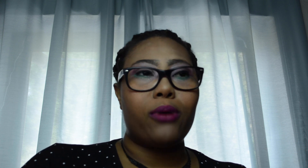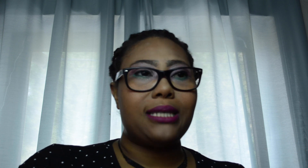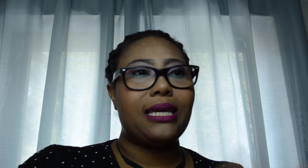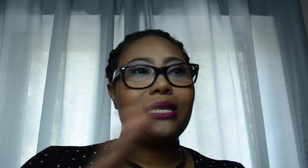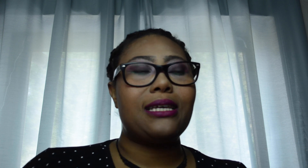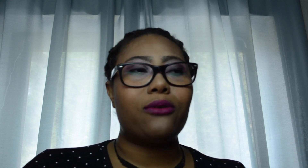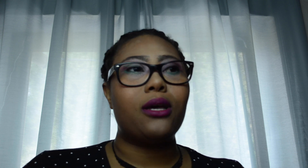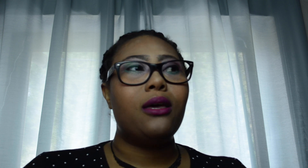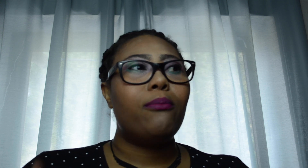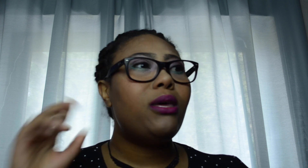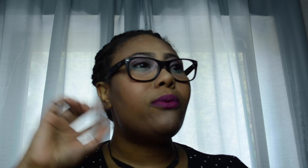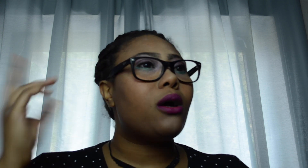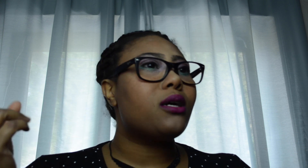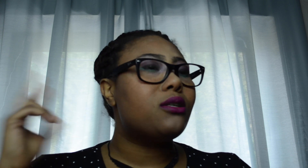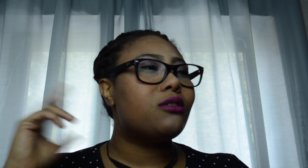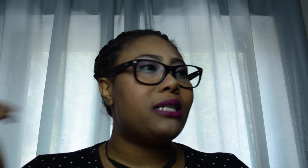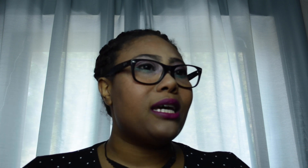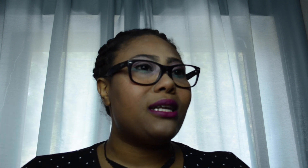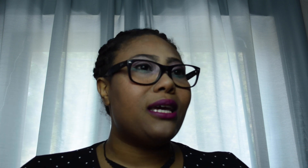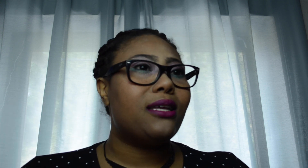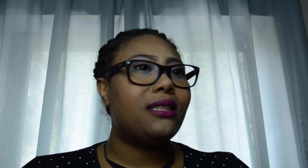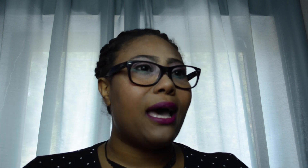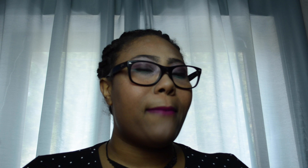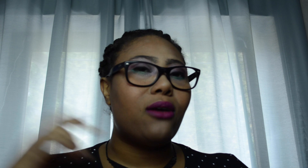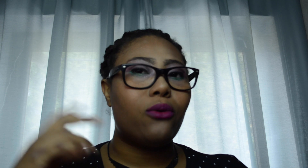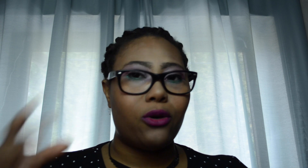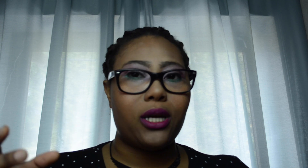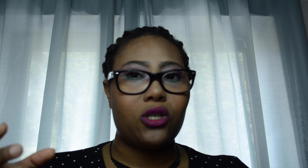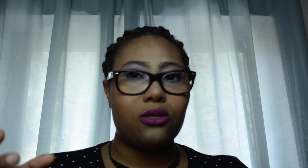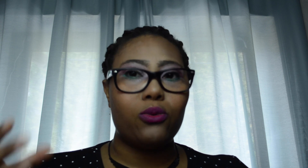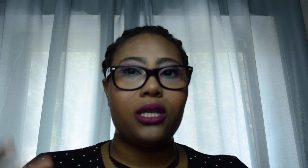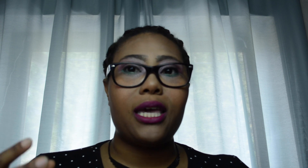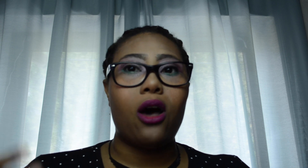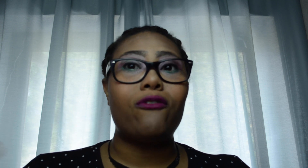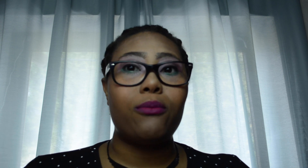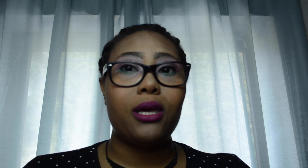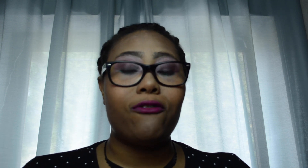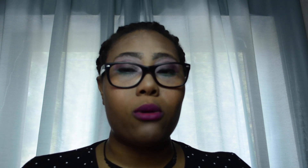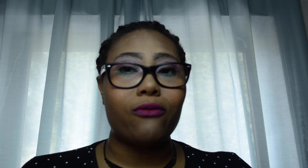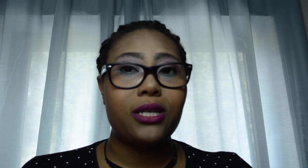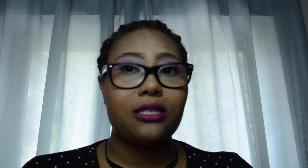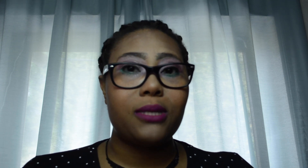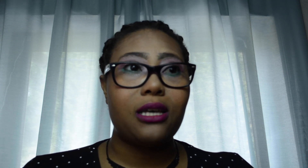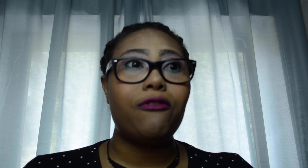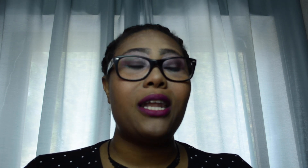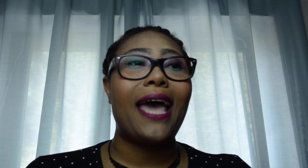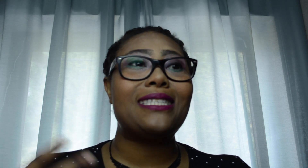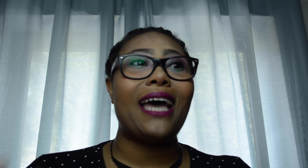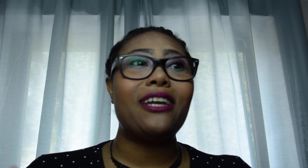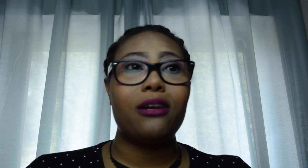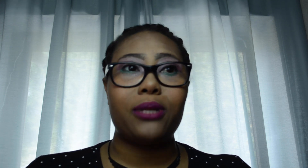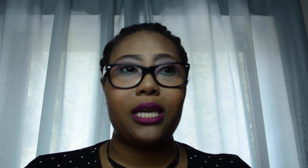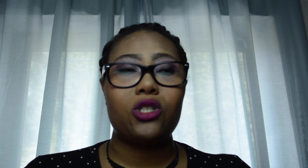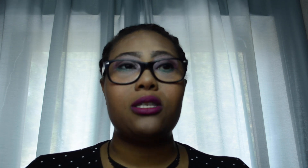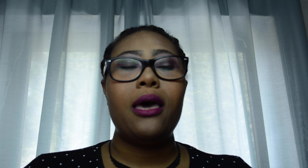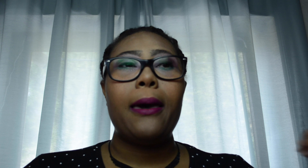happened with Brexit, etc., people aren't understanding that microaggressions really can often be a form of racism itself, and it has